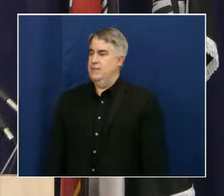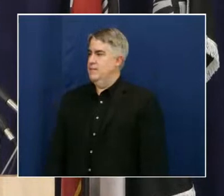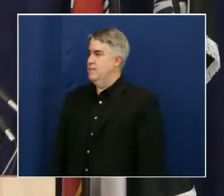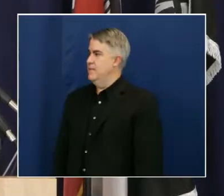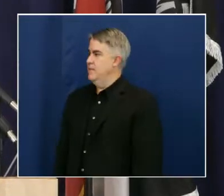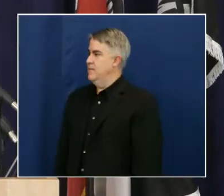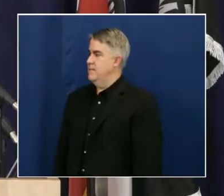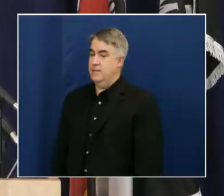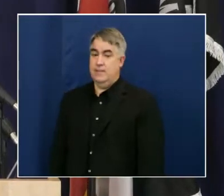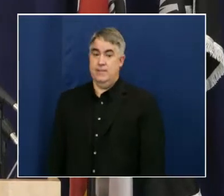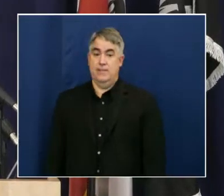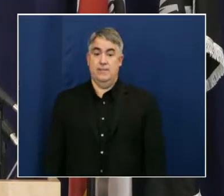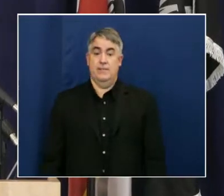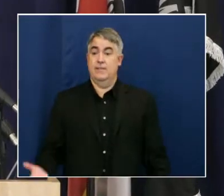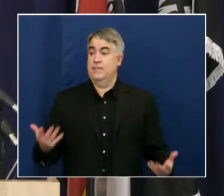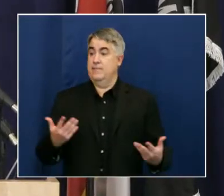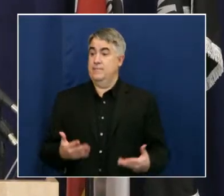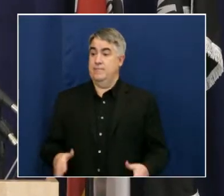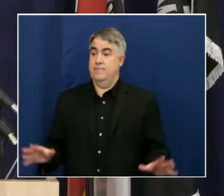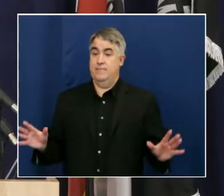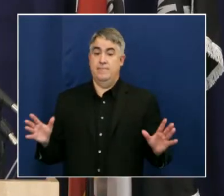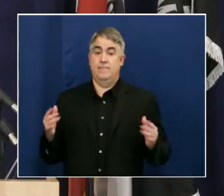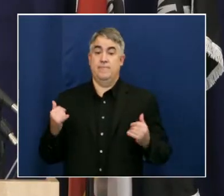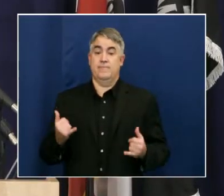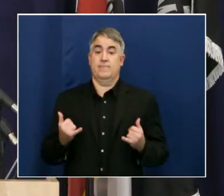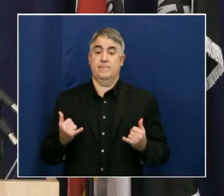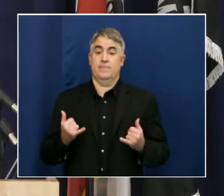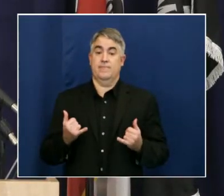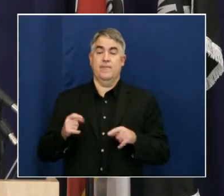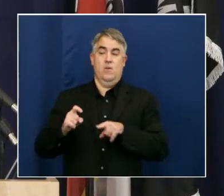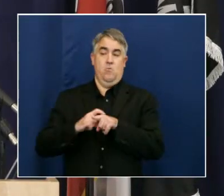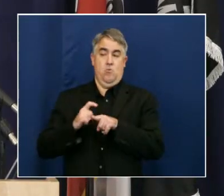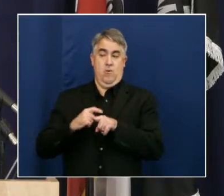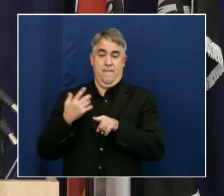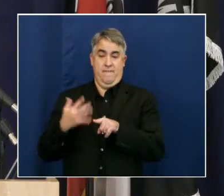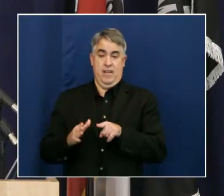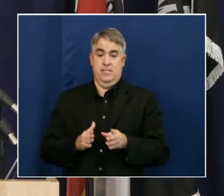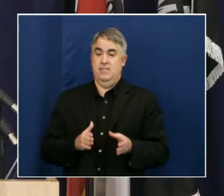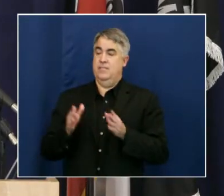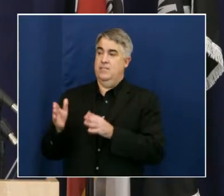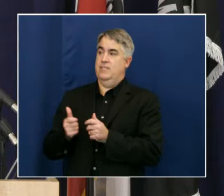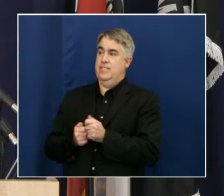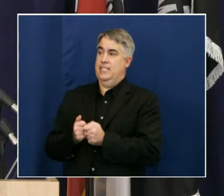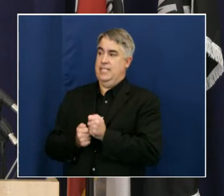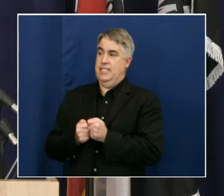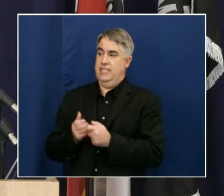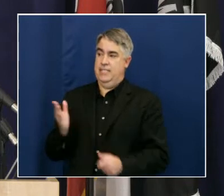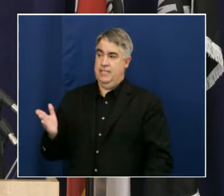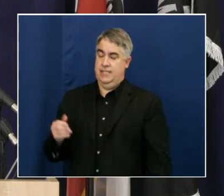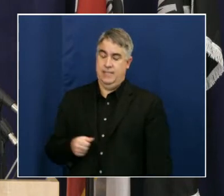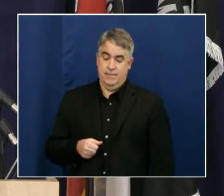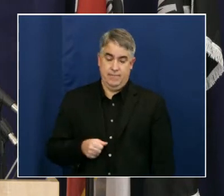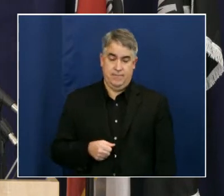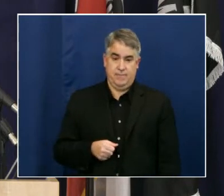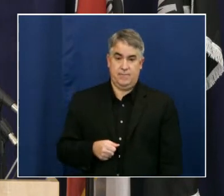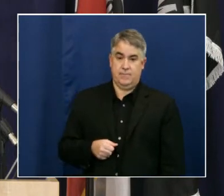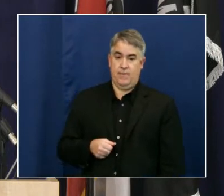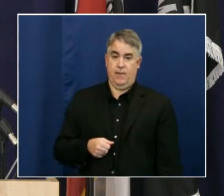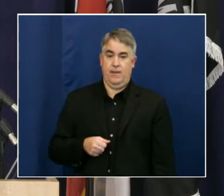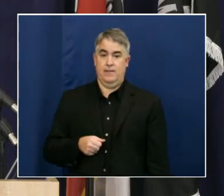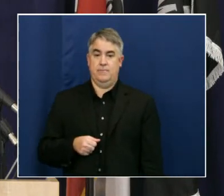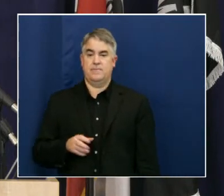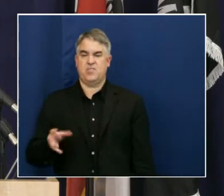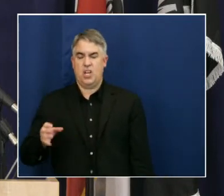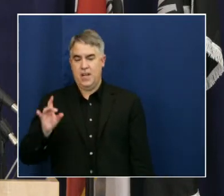Thank you. I think that's all of our call-in questions. We'll go to our text questions. This first text question is from Abby Alford with Channel News 8. She had